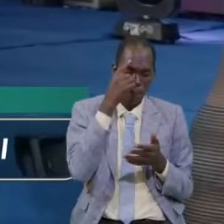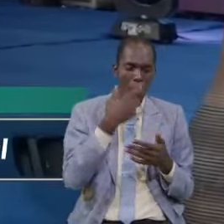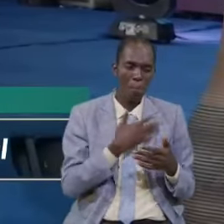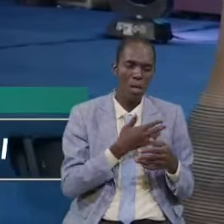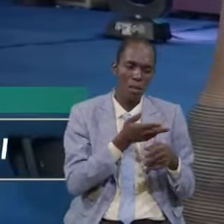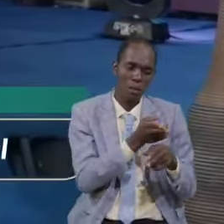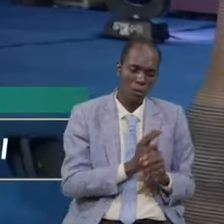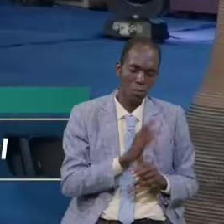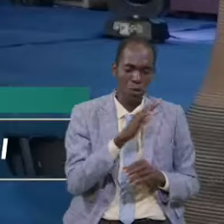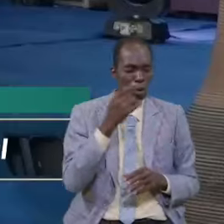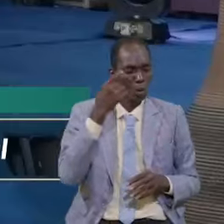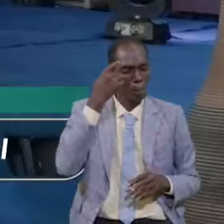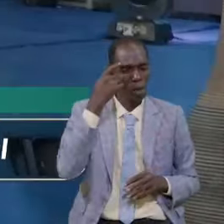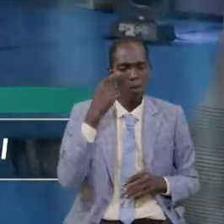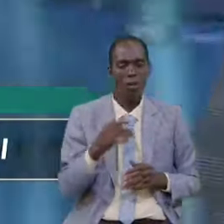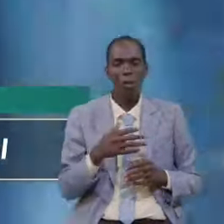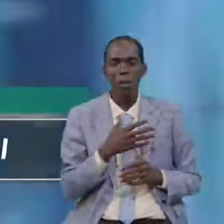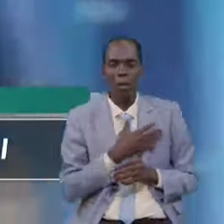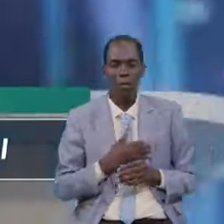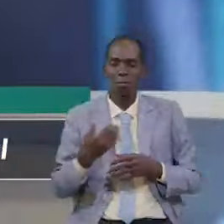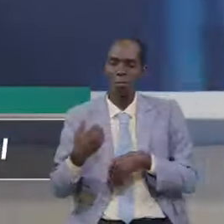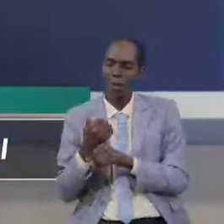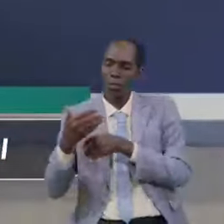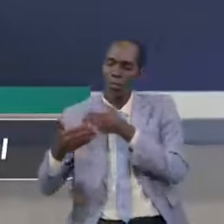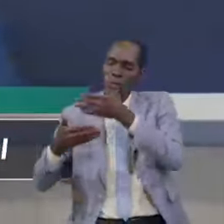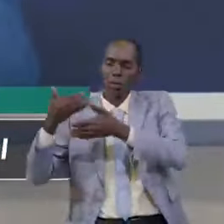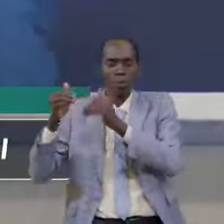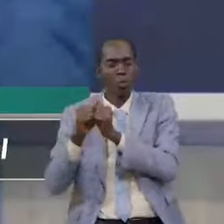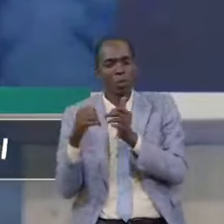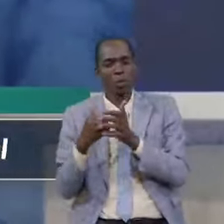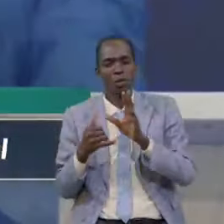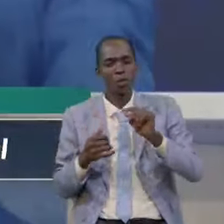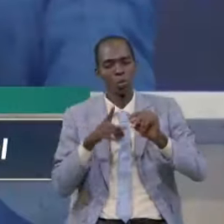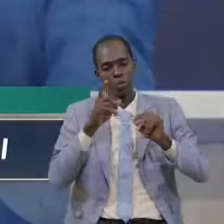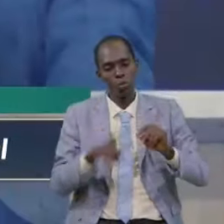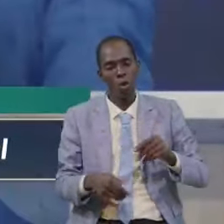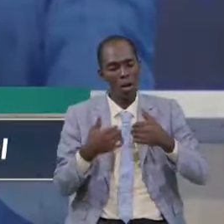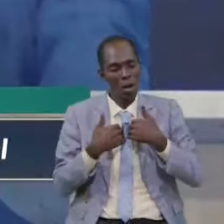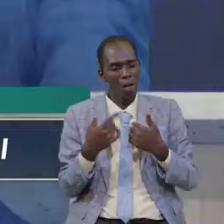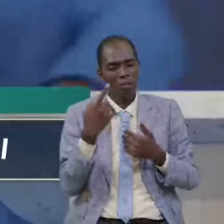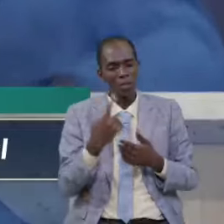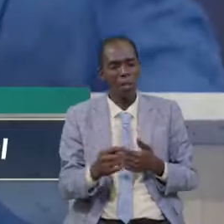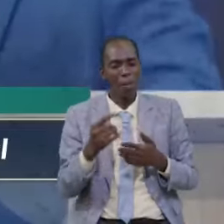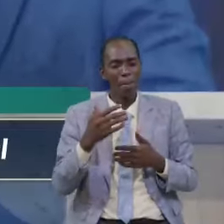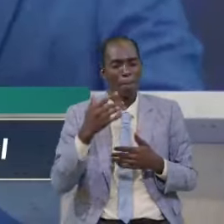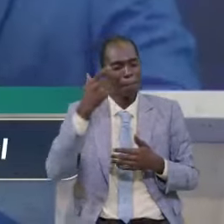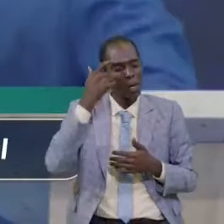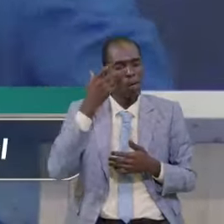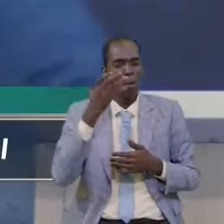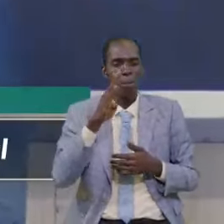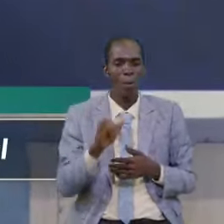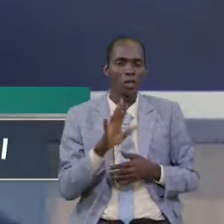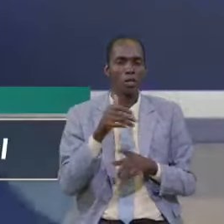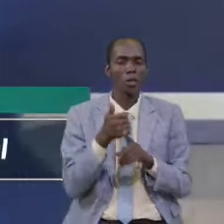and make progress. You have to have the mind by yourself. I will, I must, I'm going somewhere, I'm going to